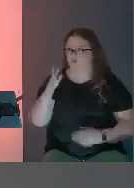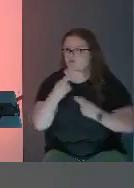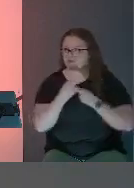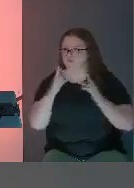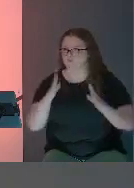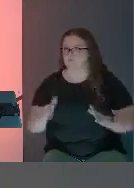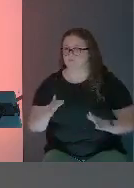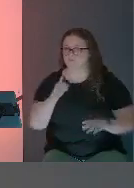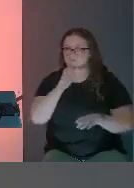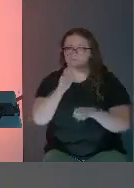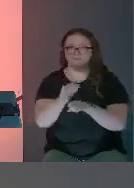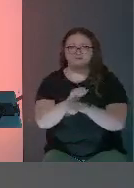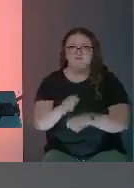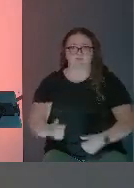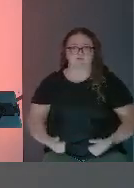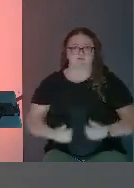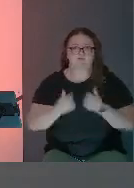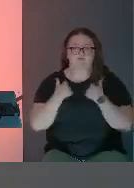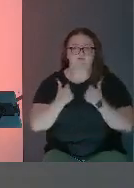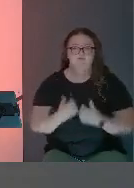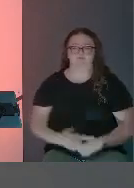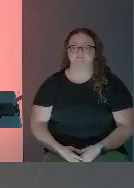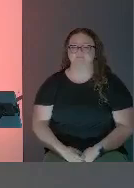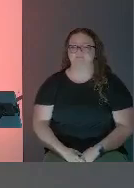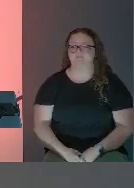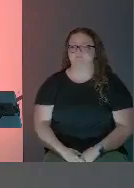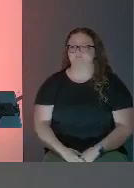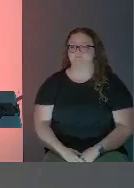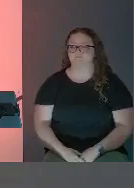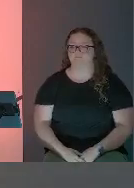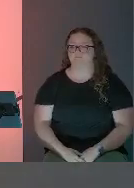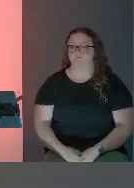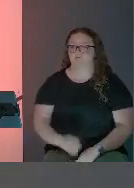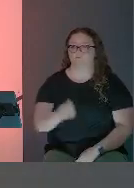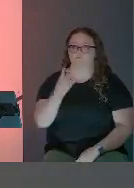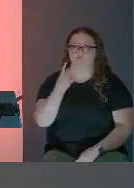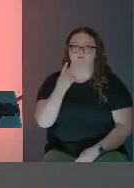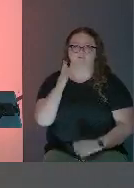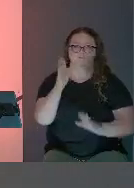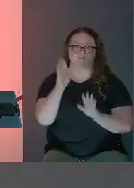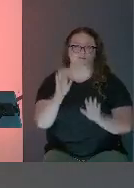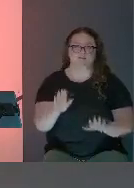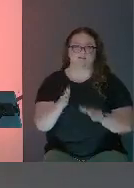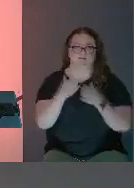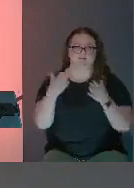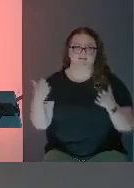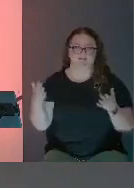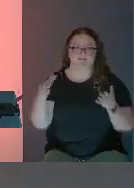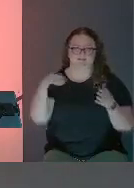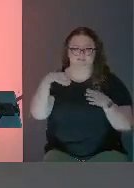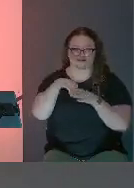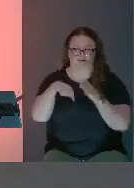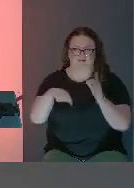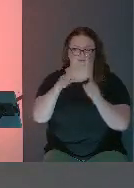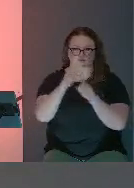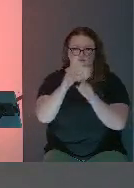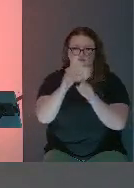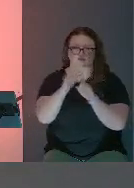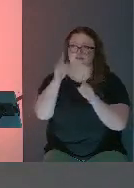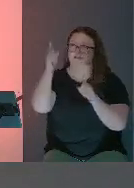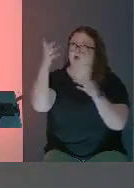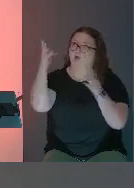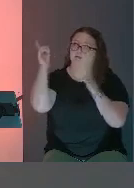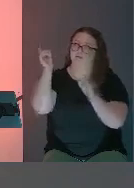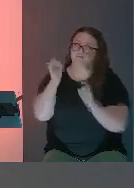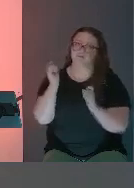lives. One of the most amazing things that we find in God's word is the simple fact that he's given us everything, including our